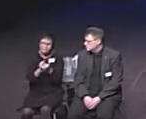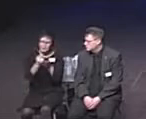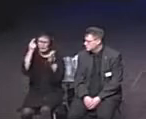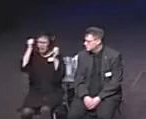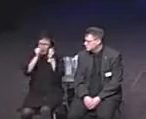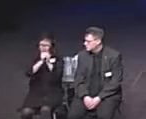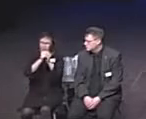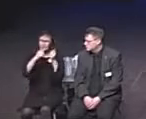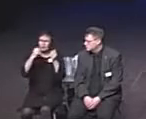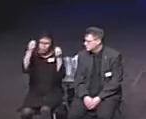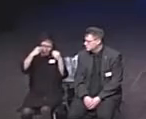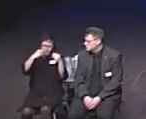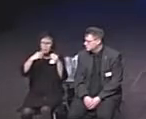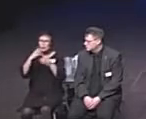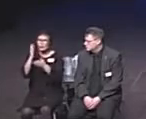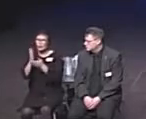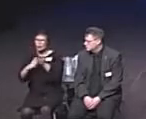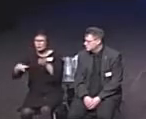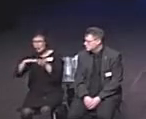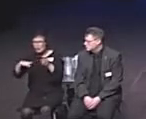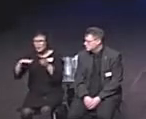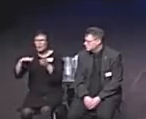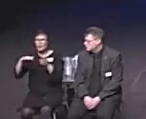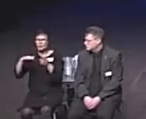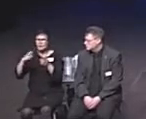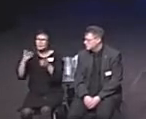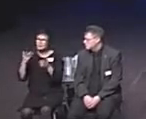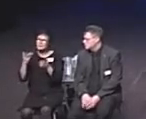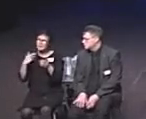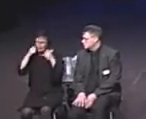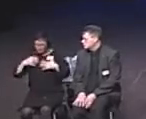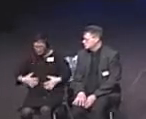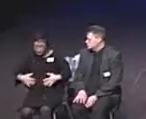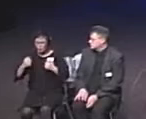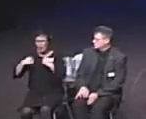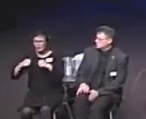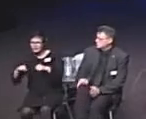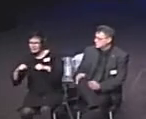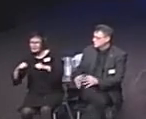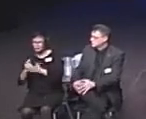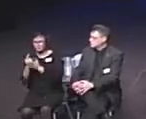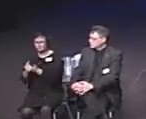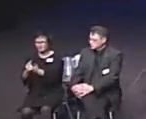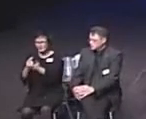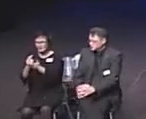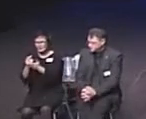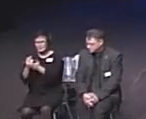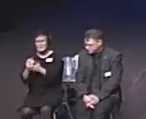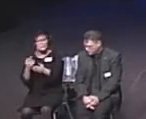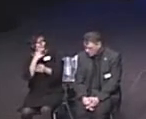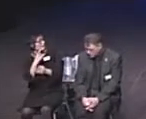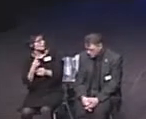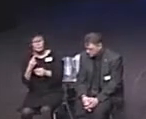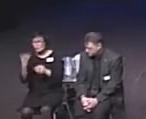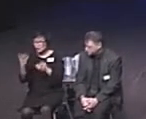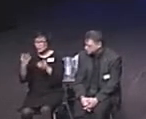center, you saw some pictures from that. And on the other side, it's about body and activity. And here's a couple of pictures from